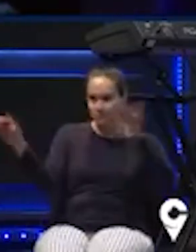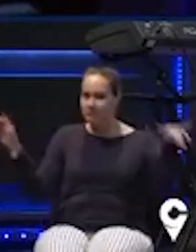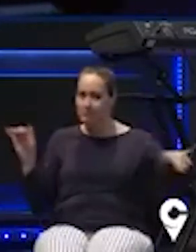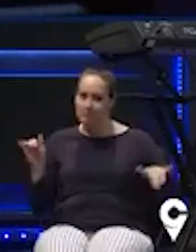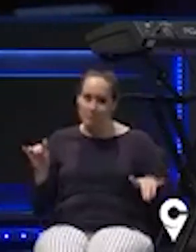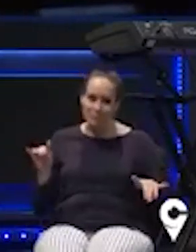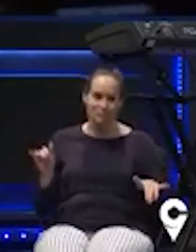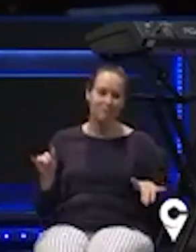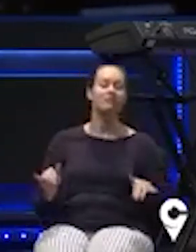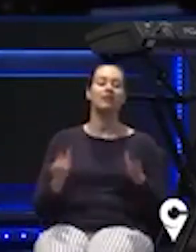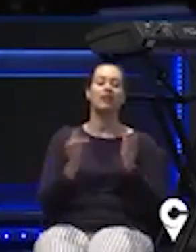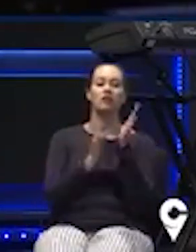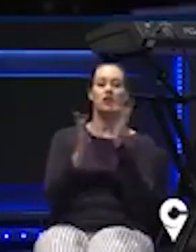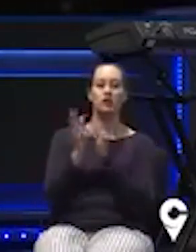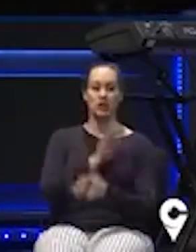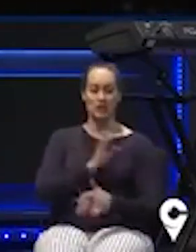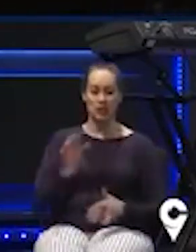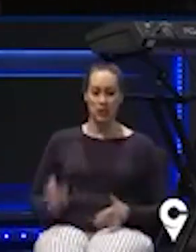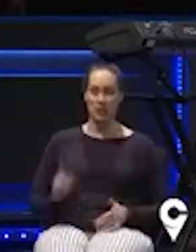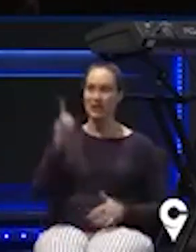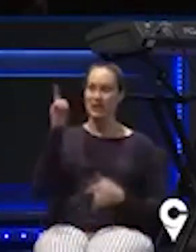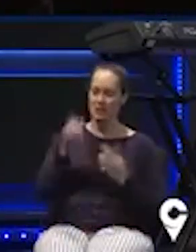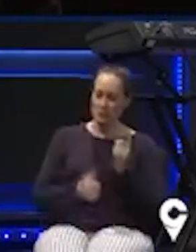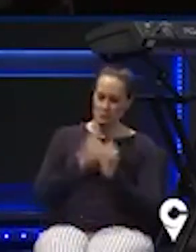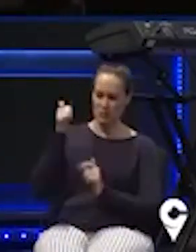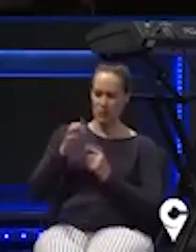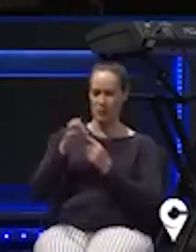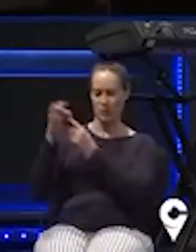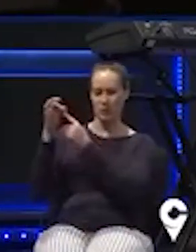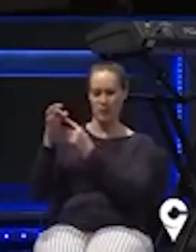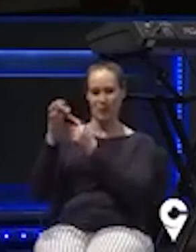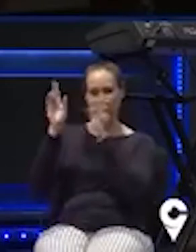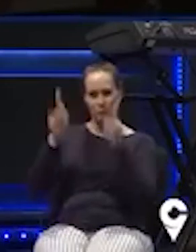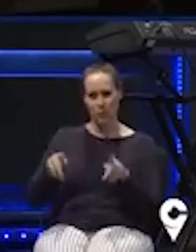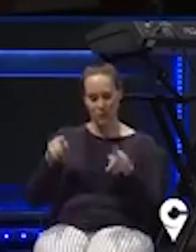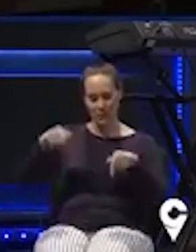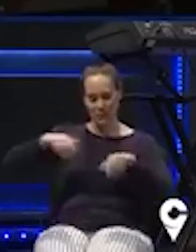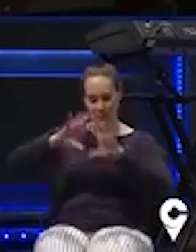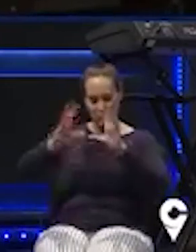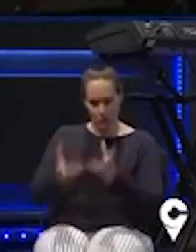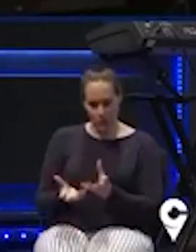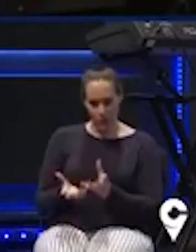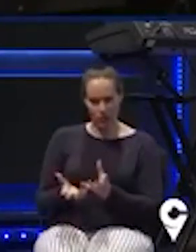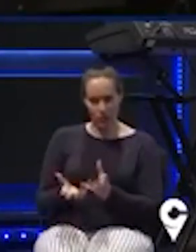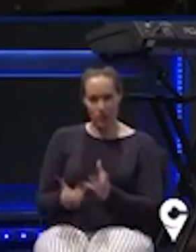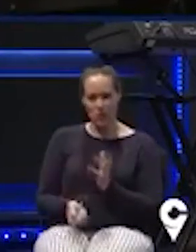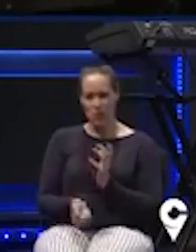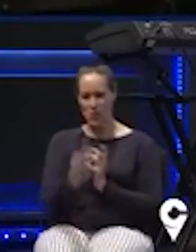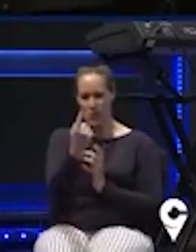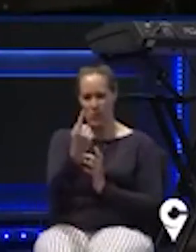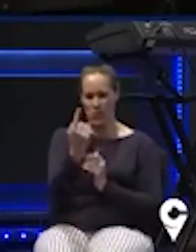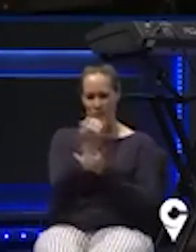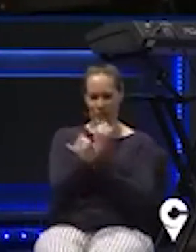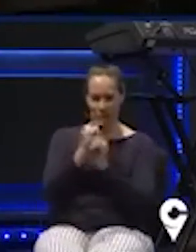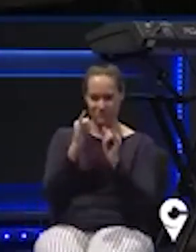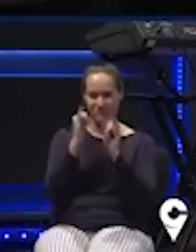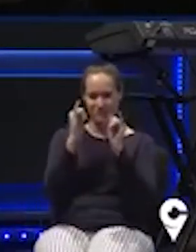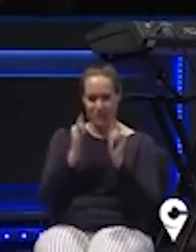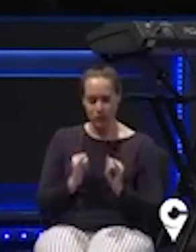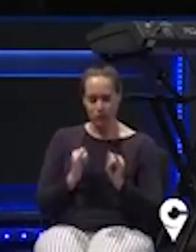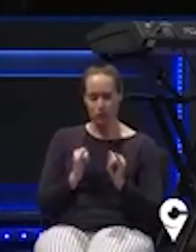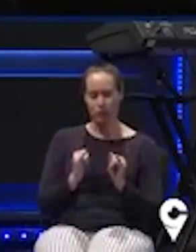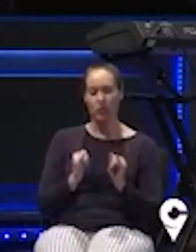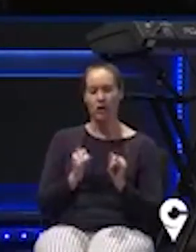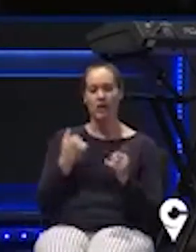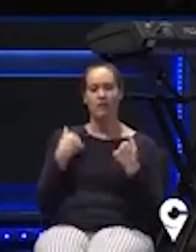for this. Jesus Christ is the most unique person this world has ever seen. He is one individual with two natures. If